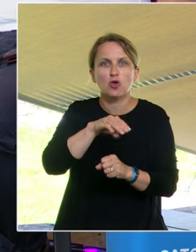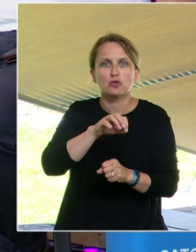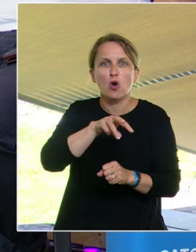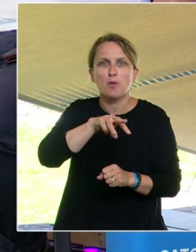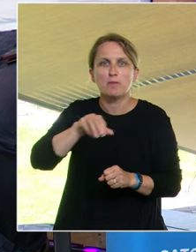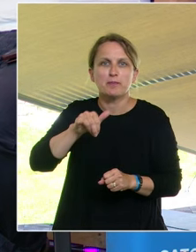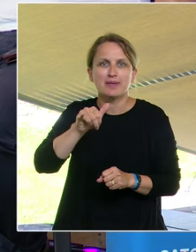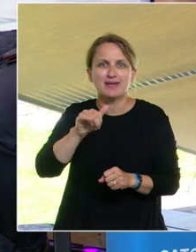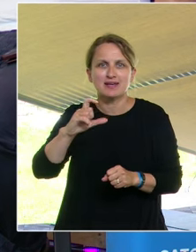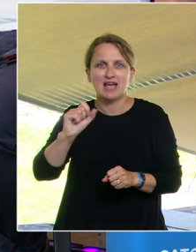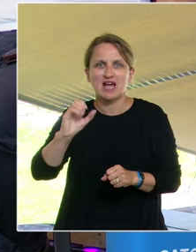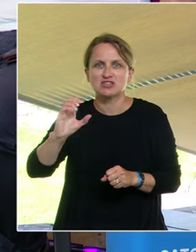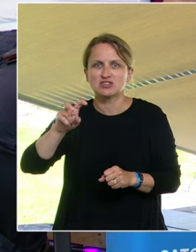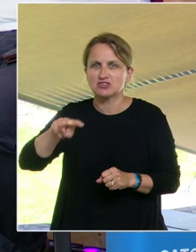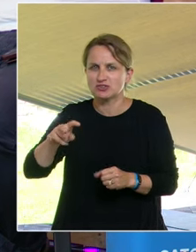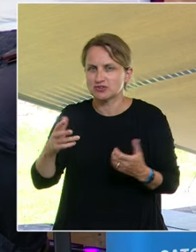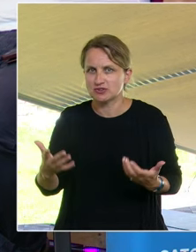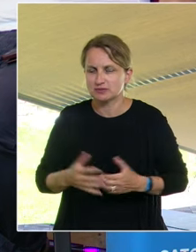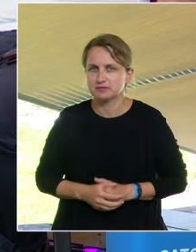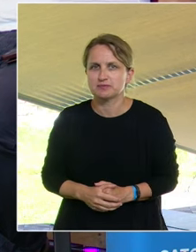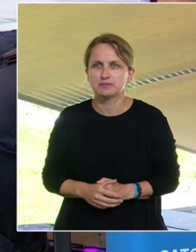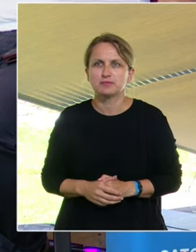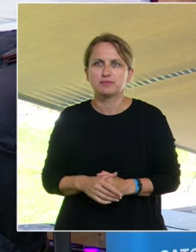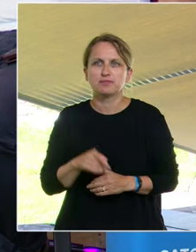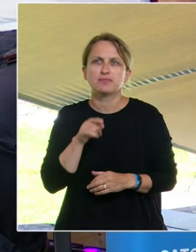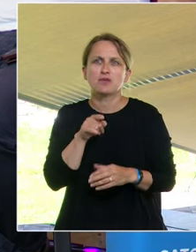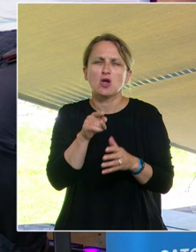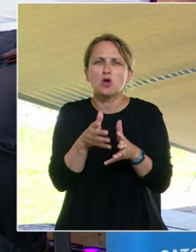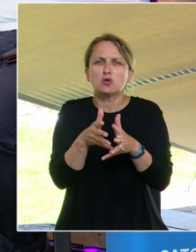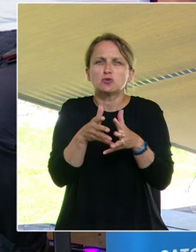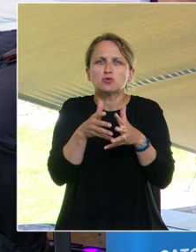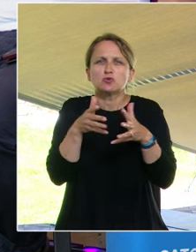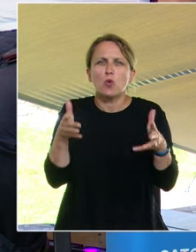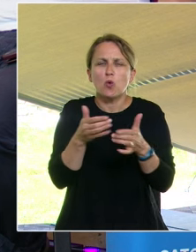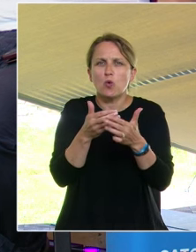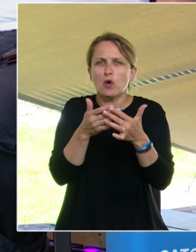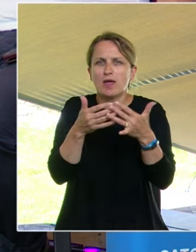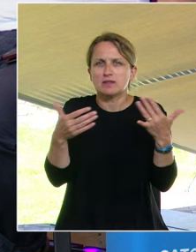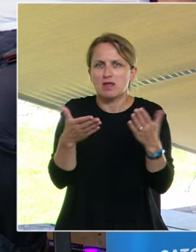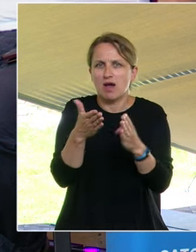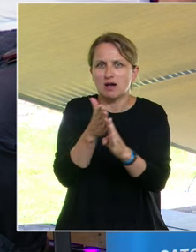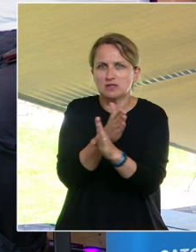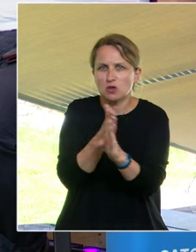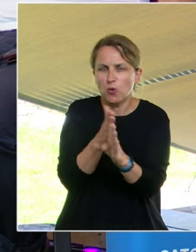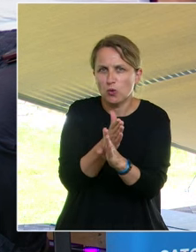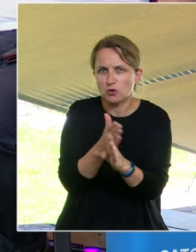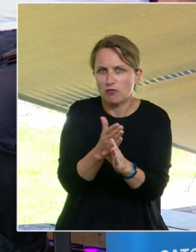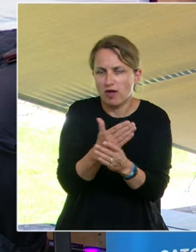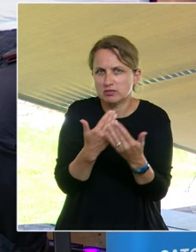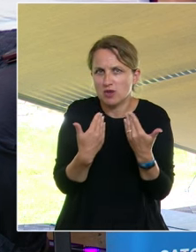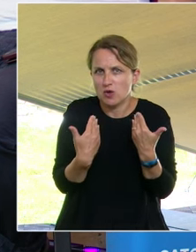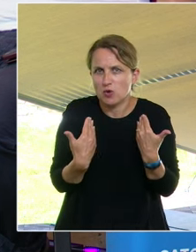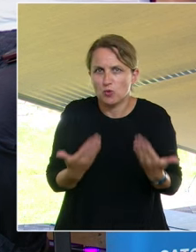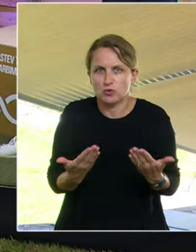I said, you know, what we've seen in Valley. So great things happen when you know, there's sort of what I call a club kids meet. So